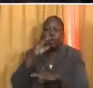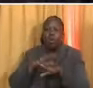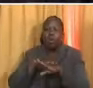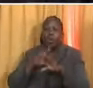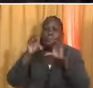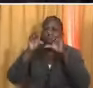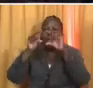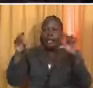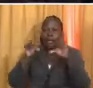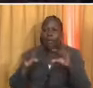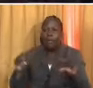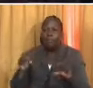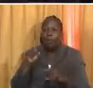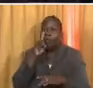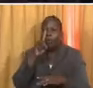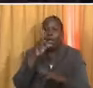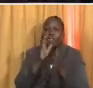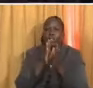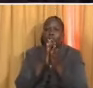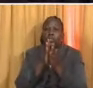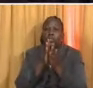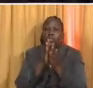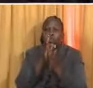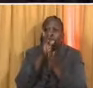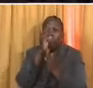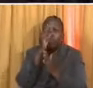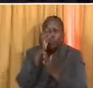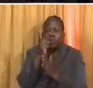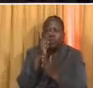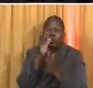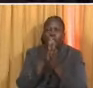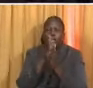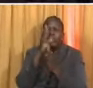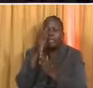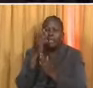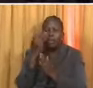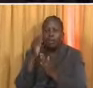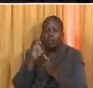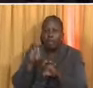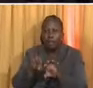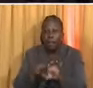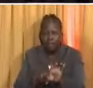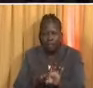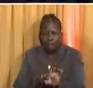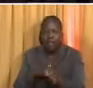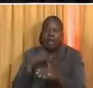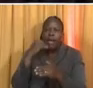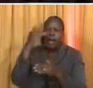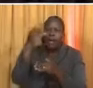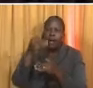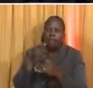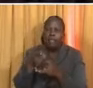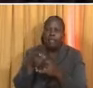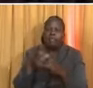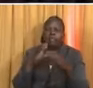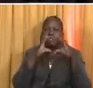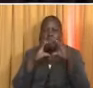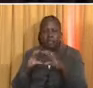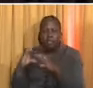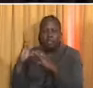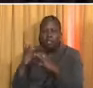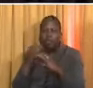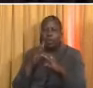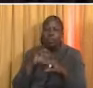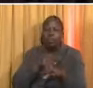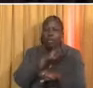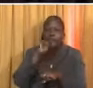3 of the draft bill. After delimiting the constituencies for the National Assembly